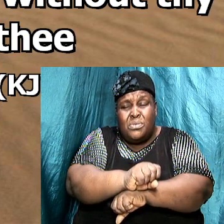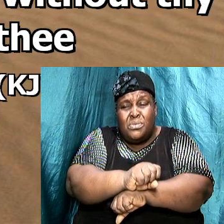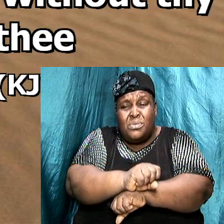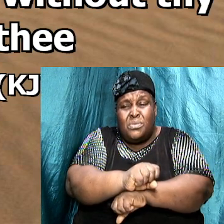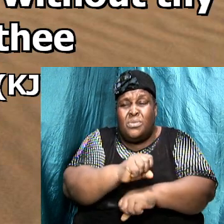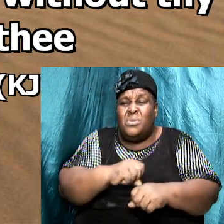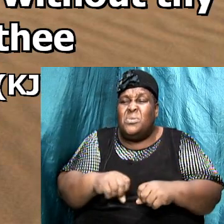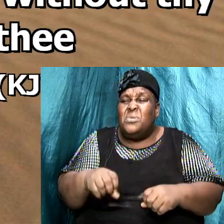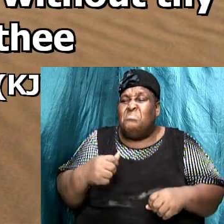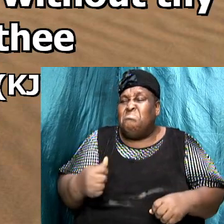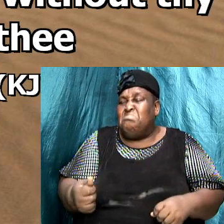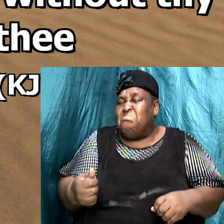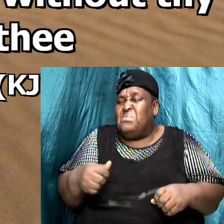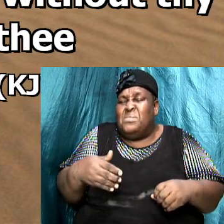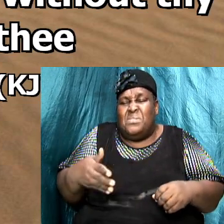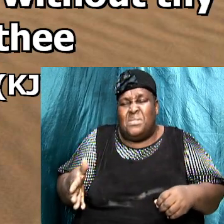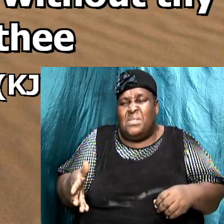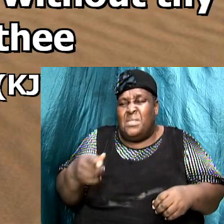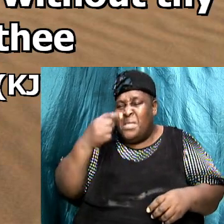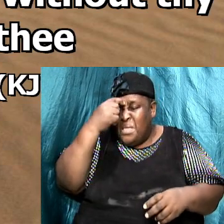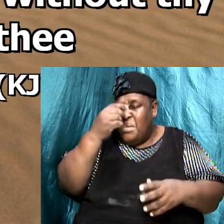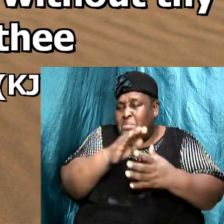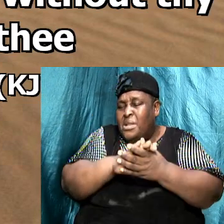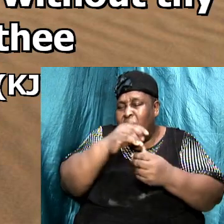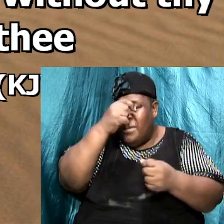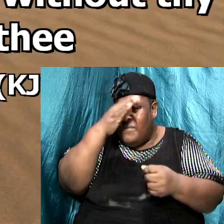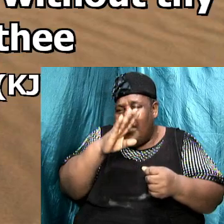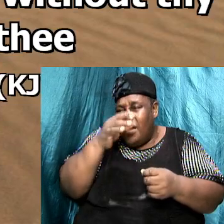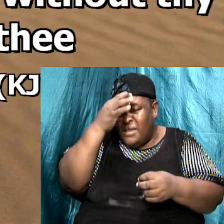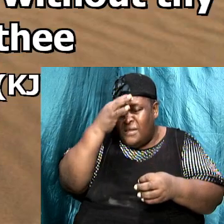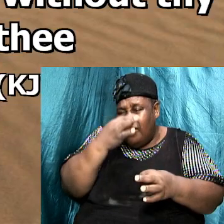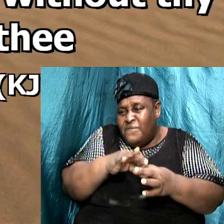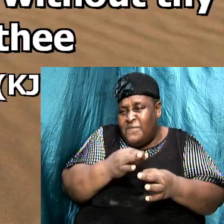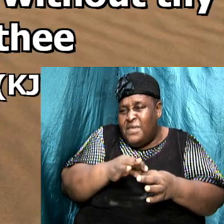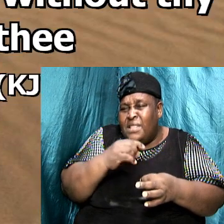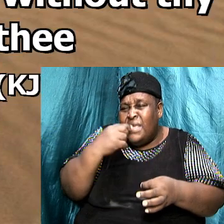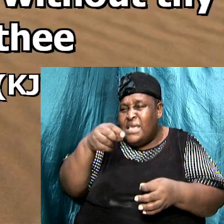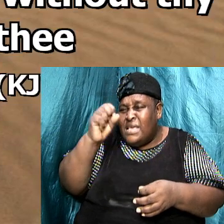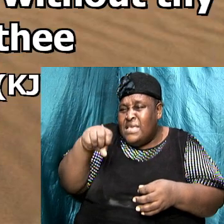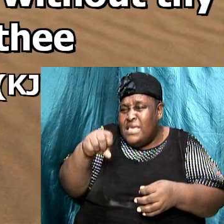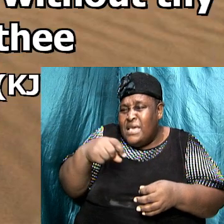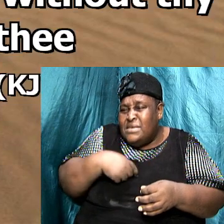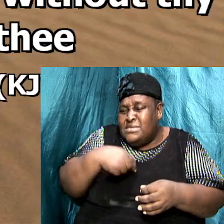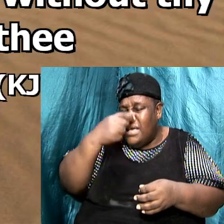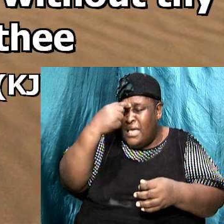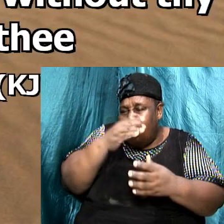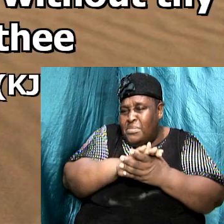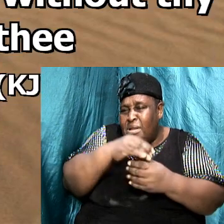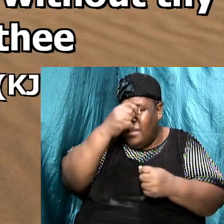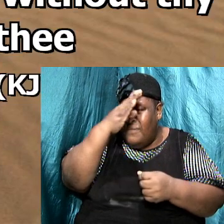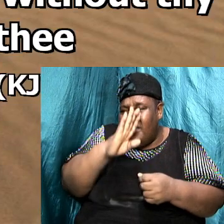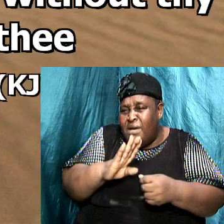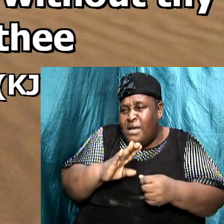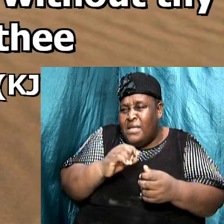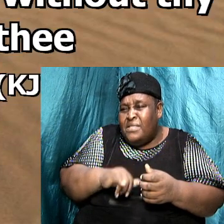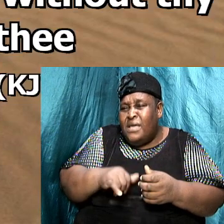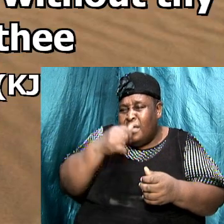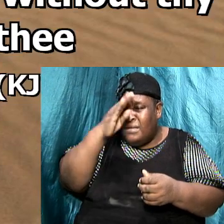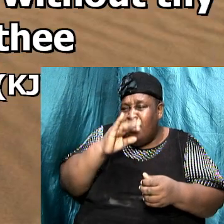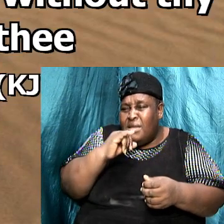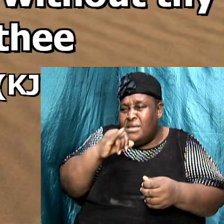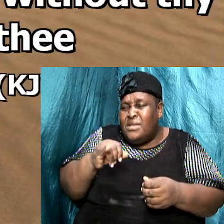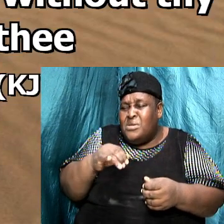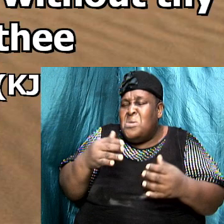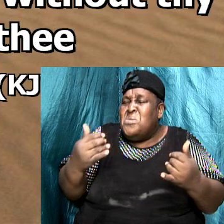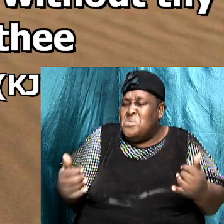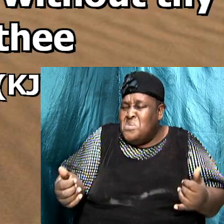So in other words, if you believe God and your faith say, yes, I believe God that you exist, and now I